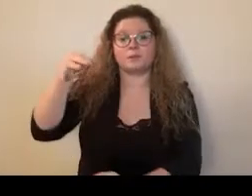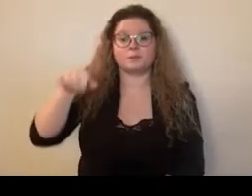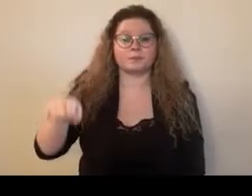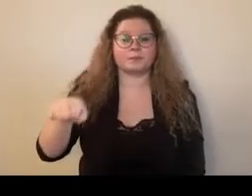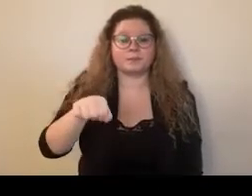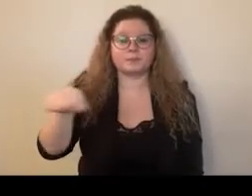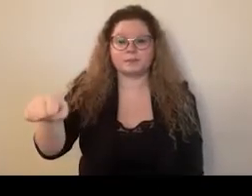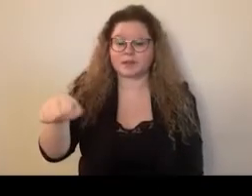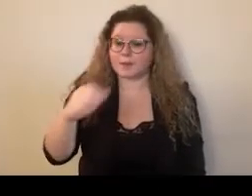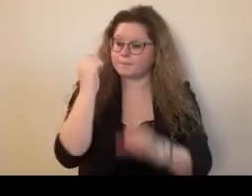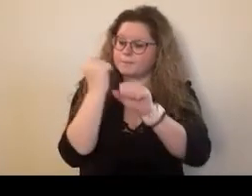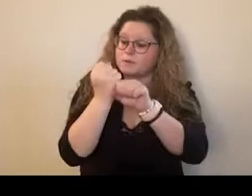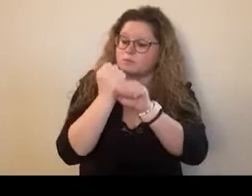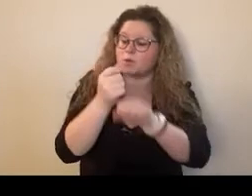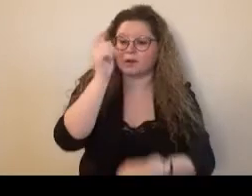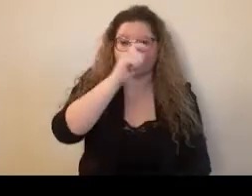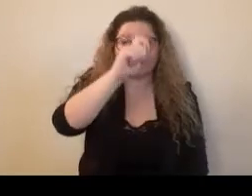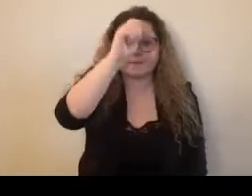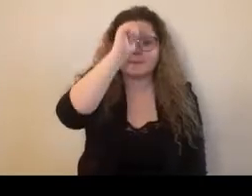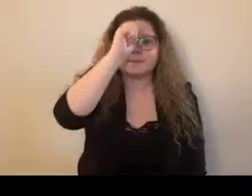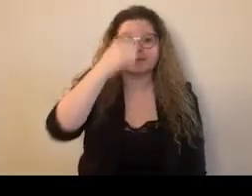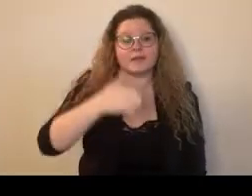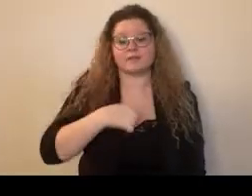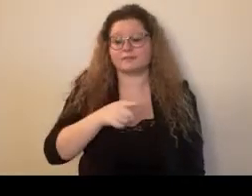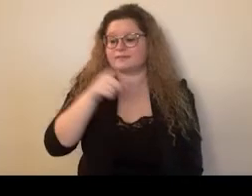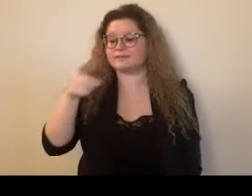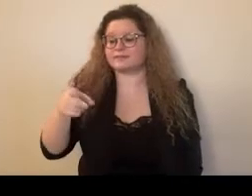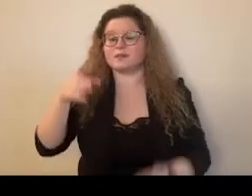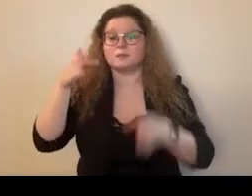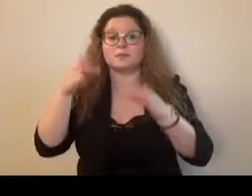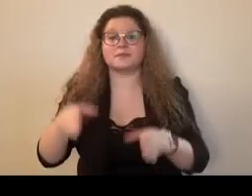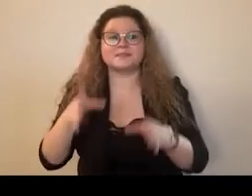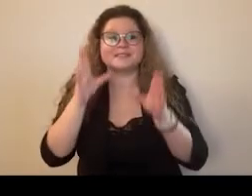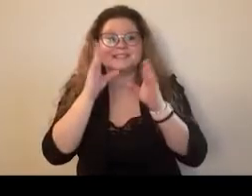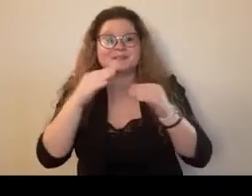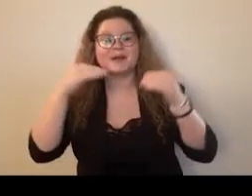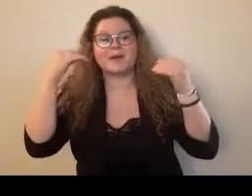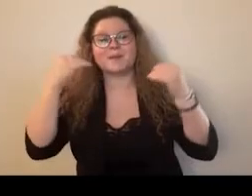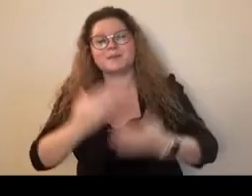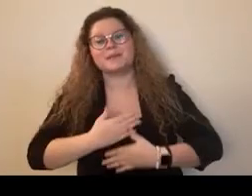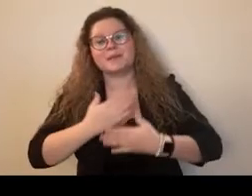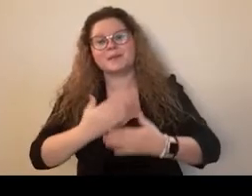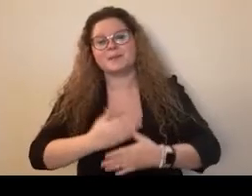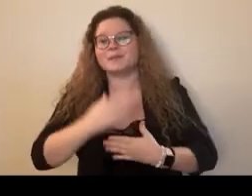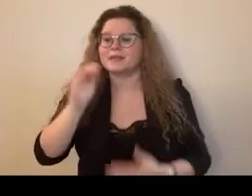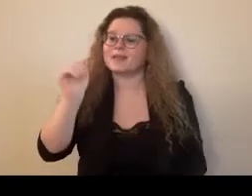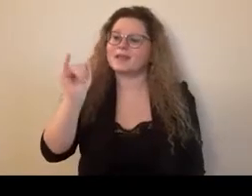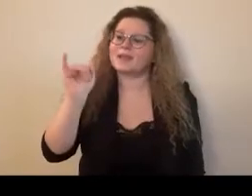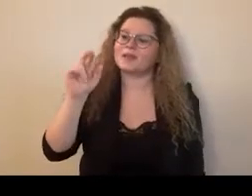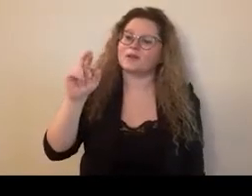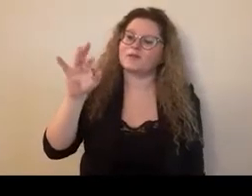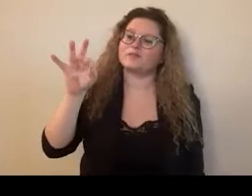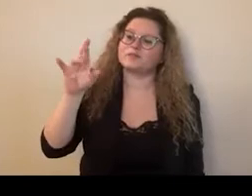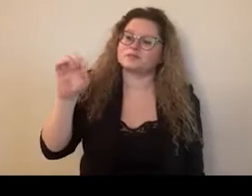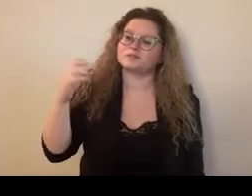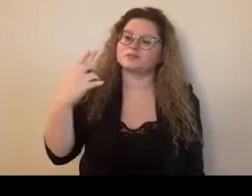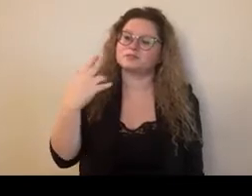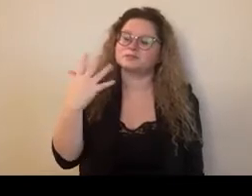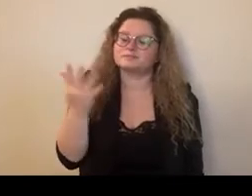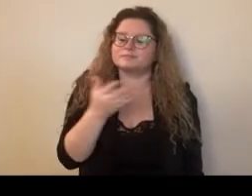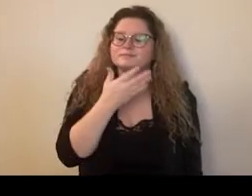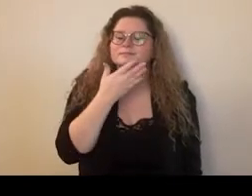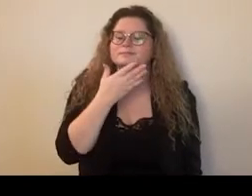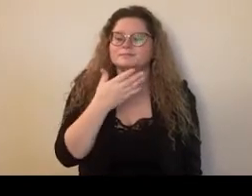followed by another person smiling at the camera, happy to be out in the fresh air. Behind is a member of